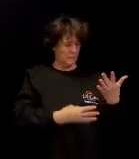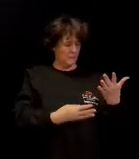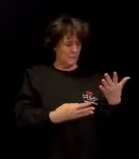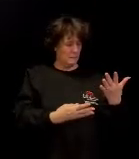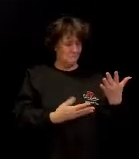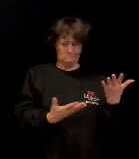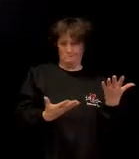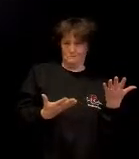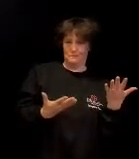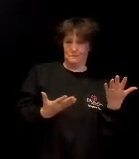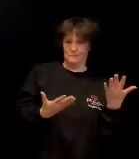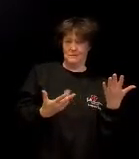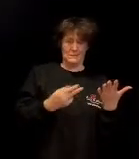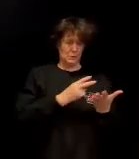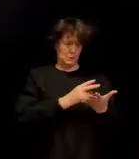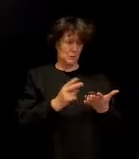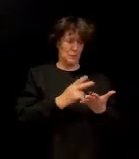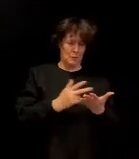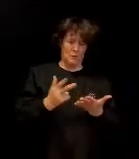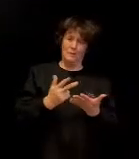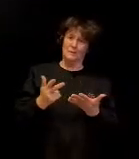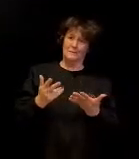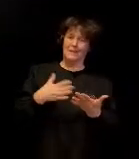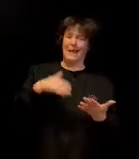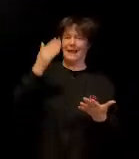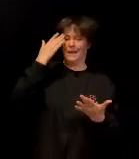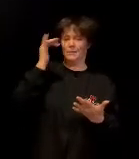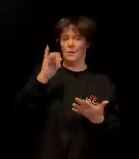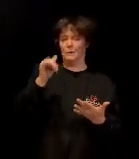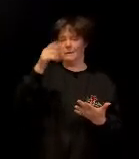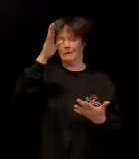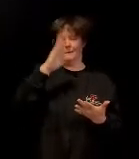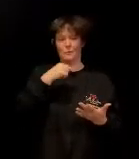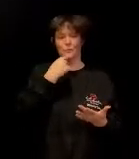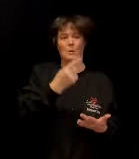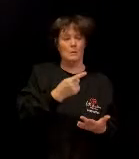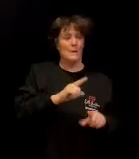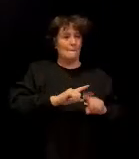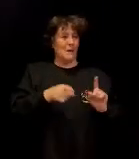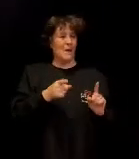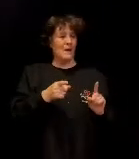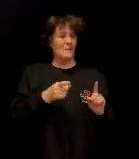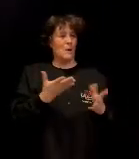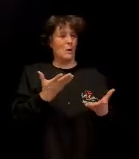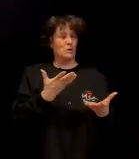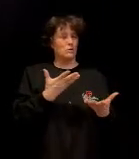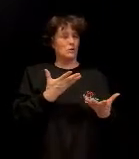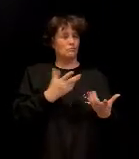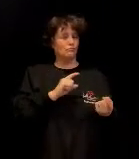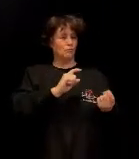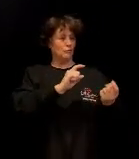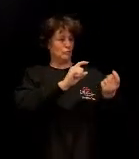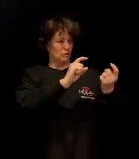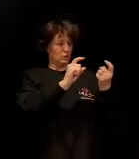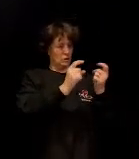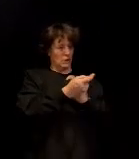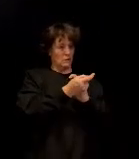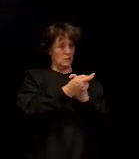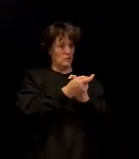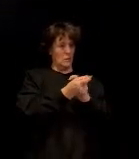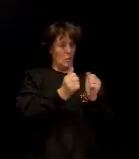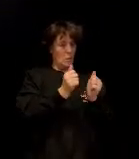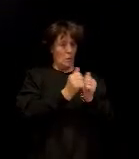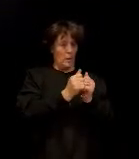weeks or months or however long it's been. He said, I know that. And he said, but I want you to put a little twist on it with the word